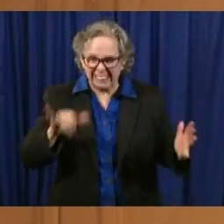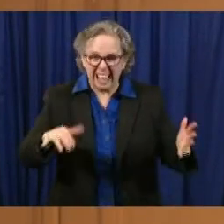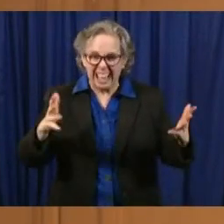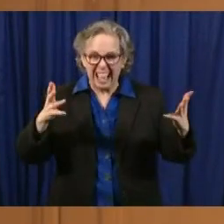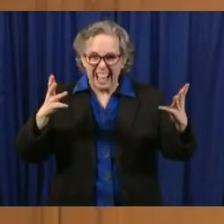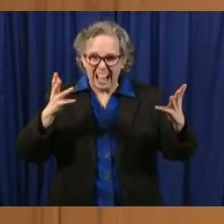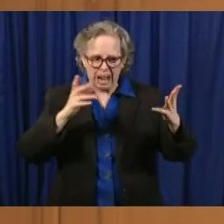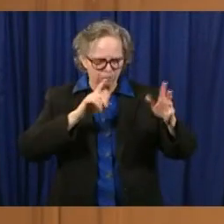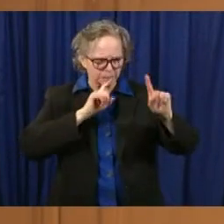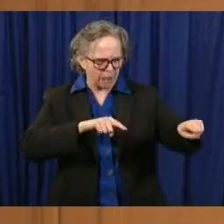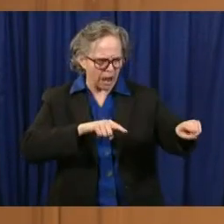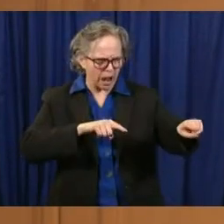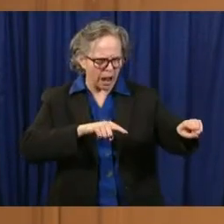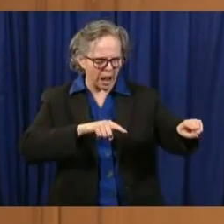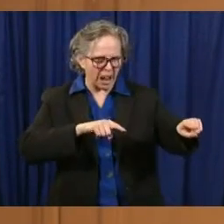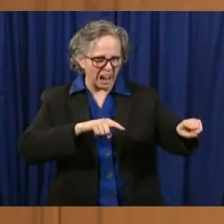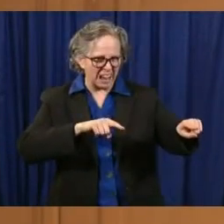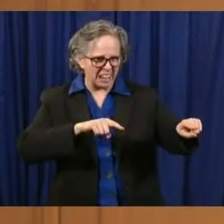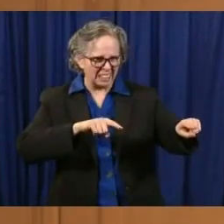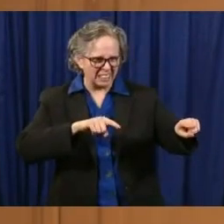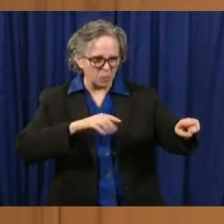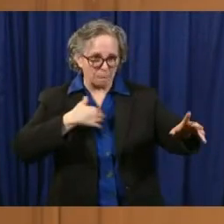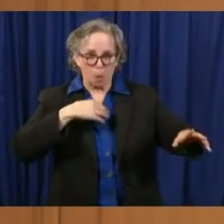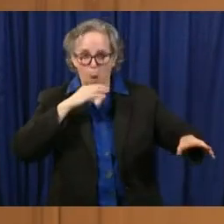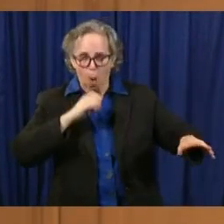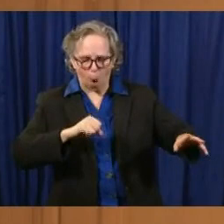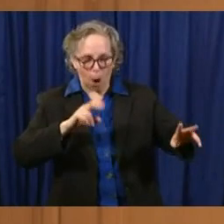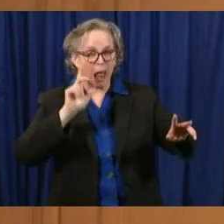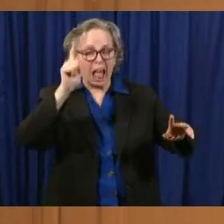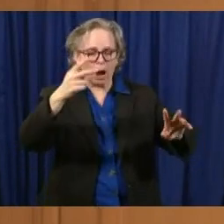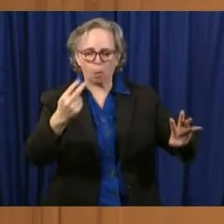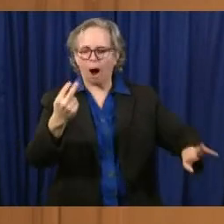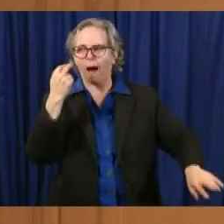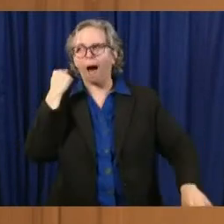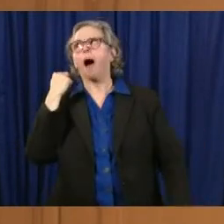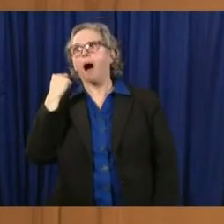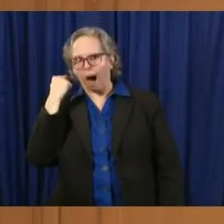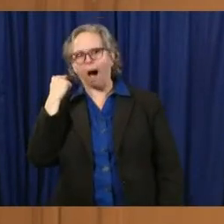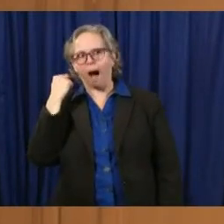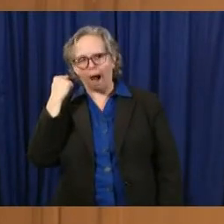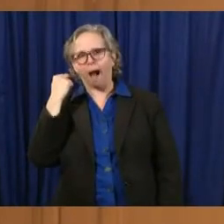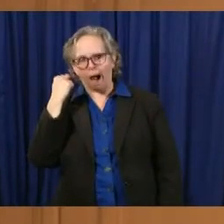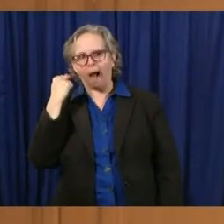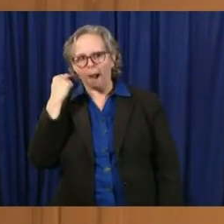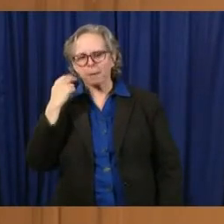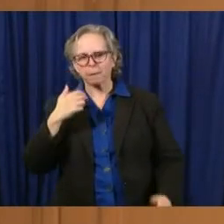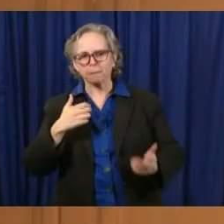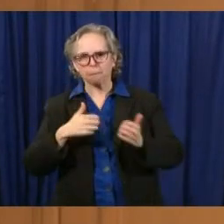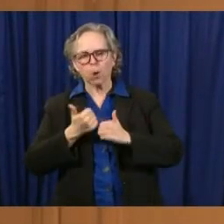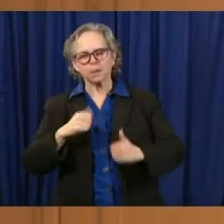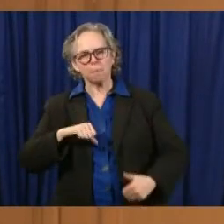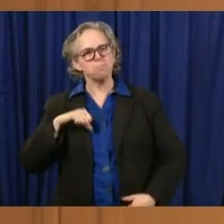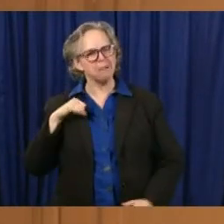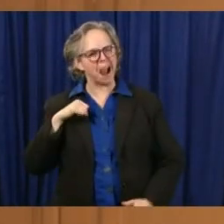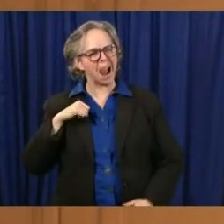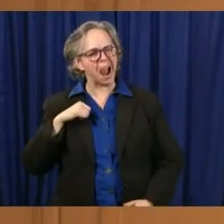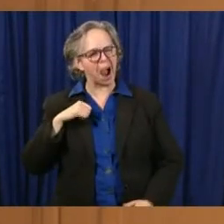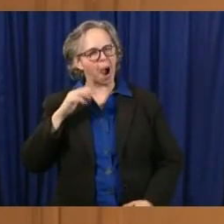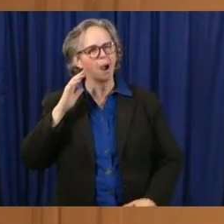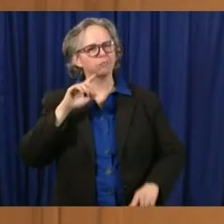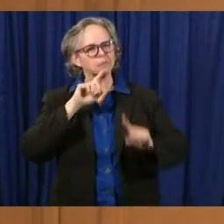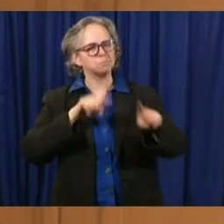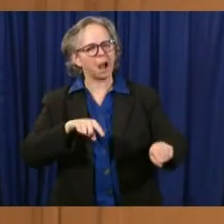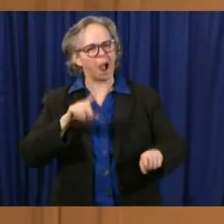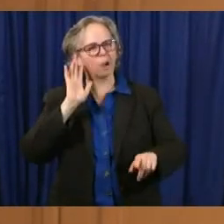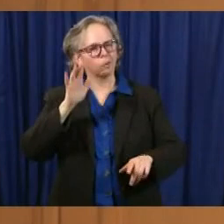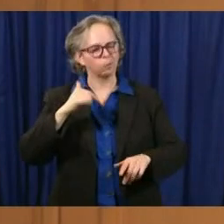this, when I'm old, thinking back, because it's going to take me a long time to process everything we are going through. But a part